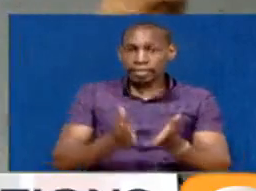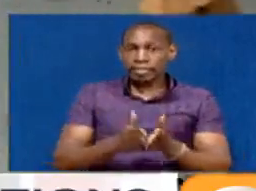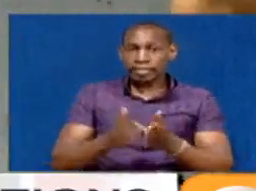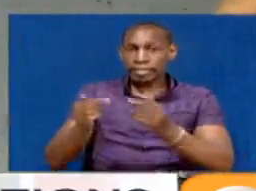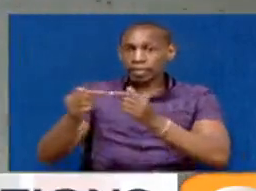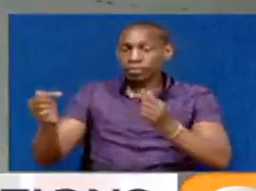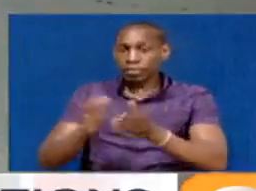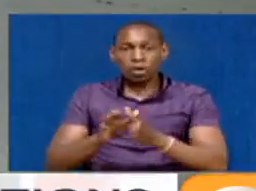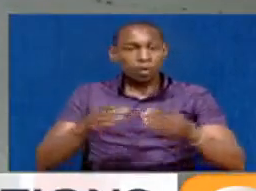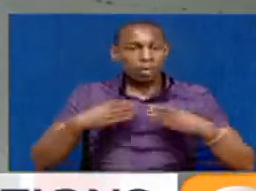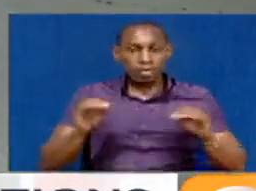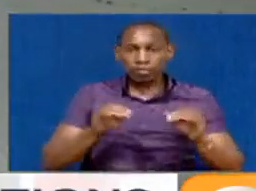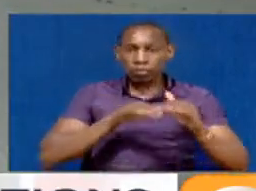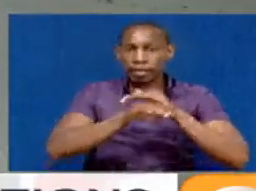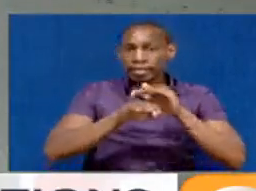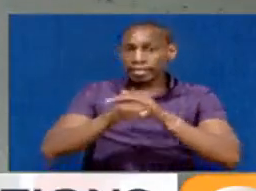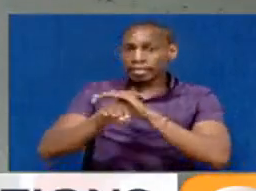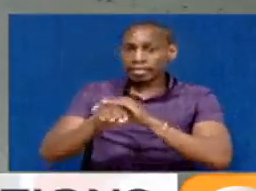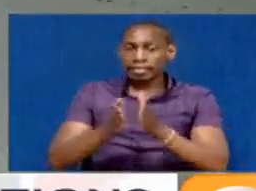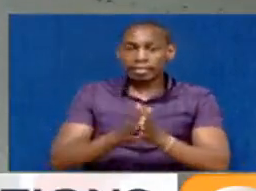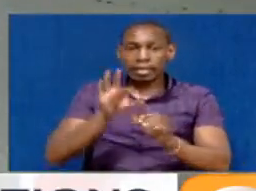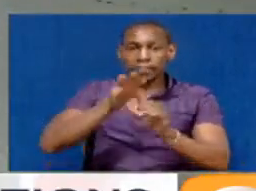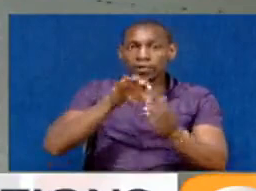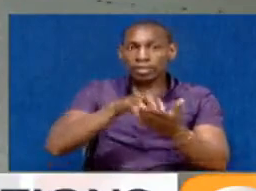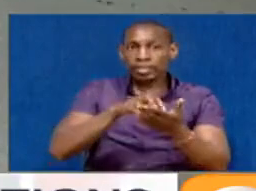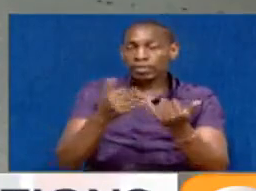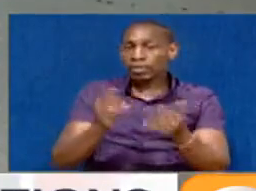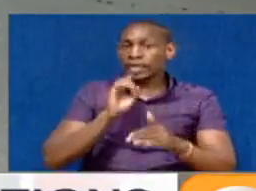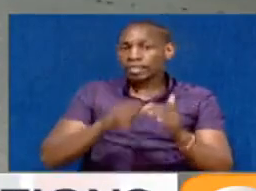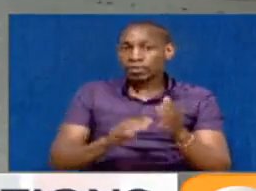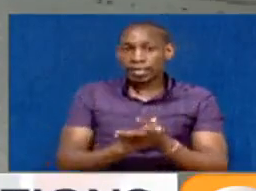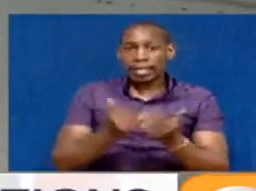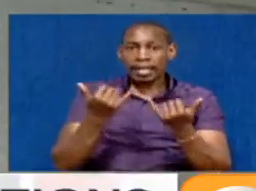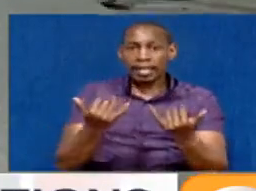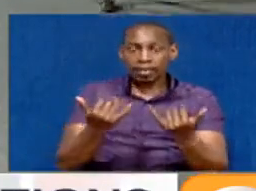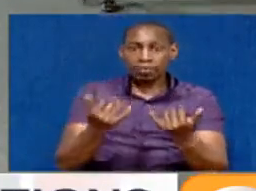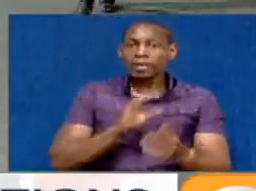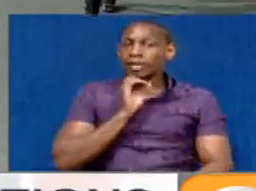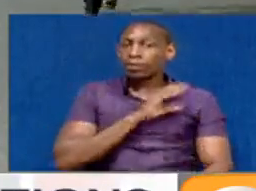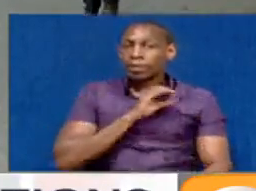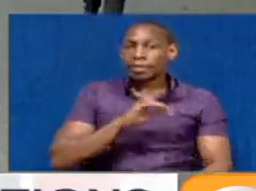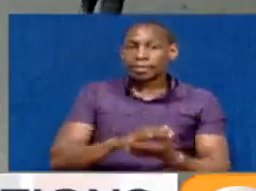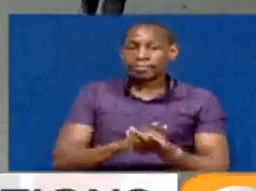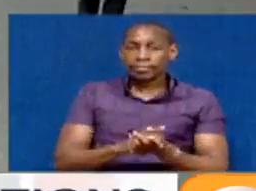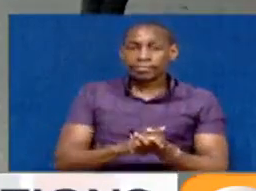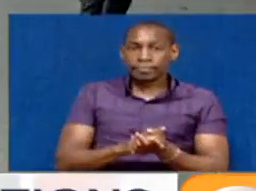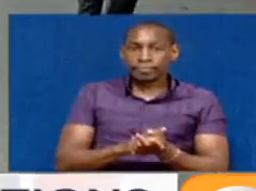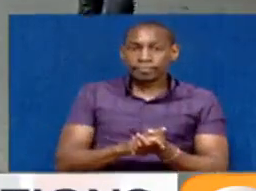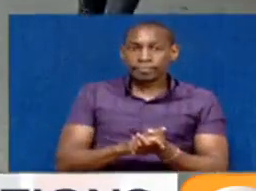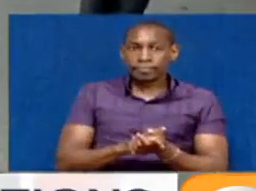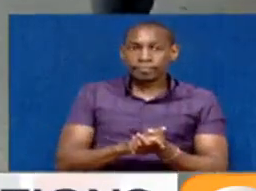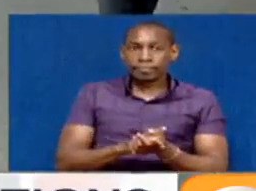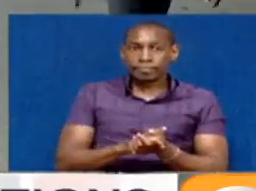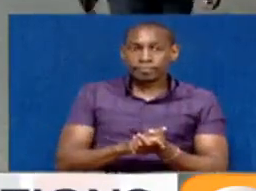competitors, the aspirants, were not allowed to access some of the polling stations. So they say they will be taking these complaints to the next stage, some of them at